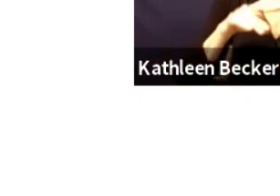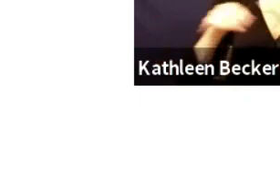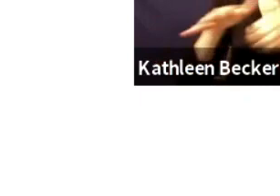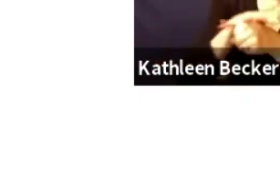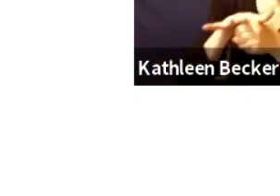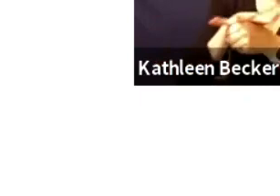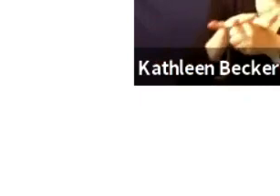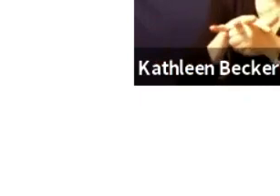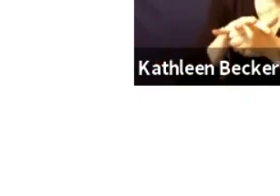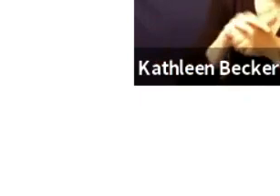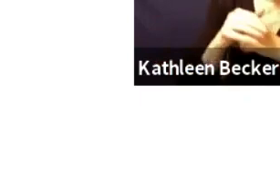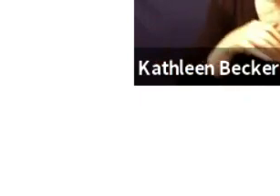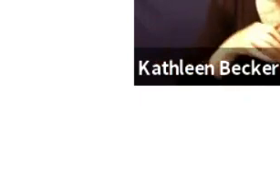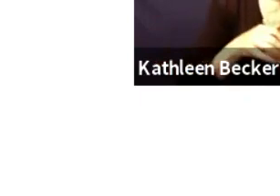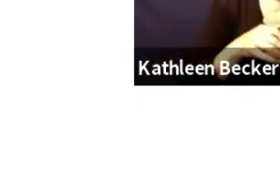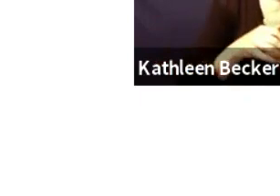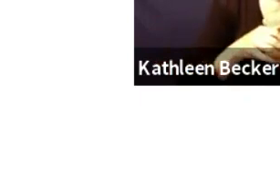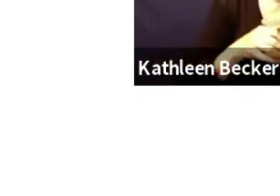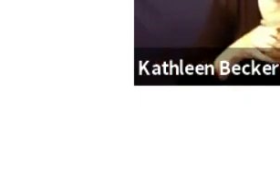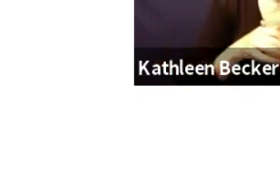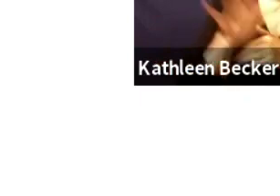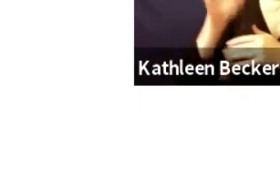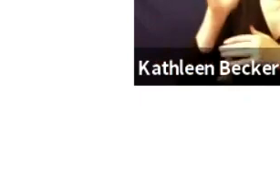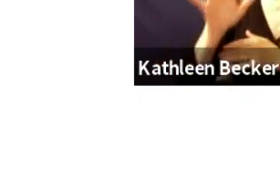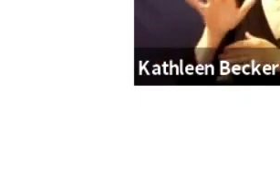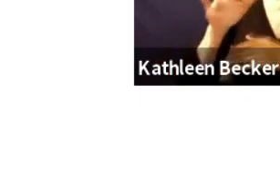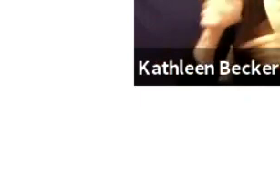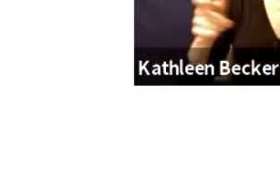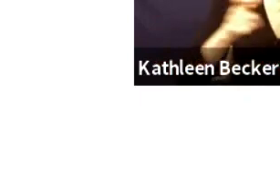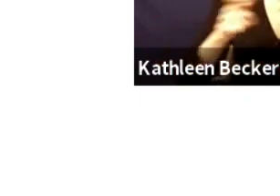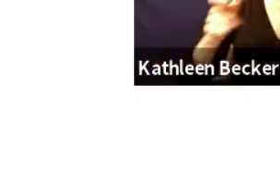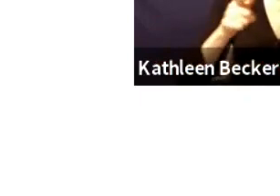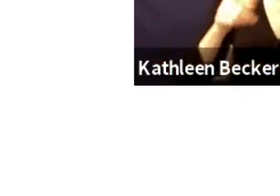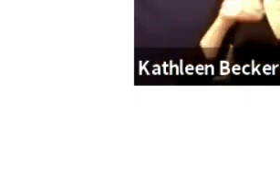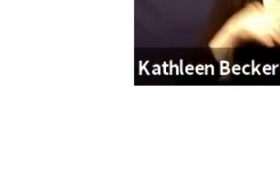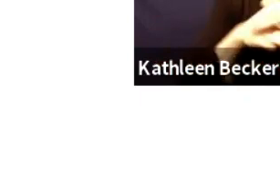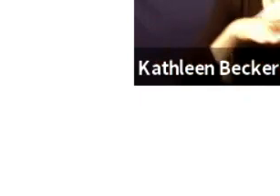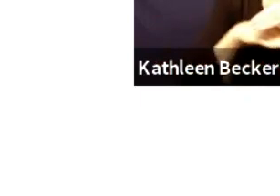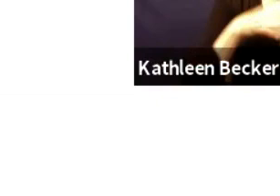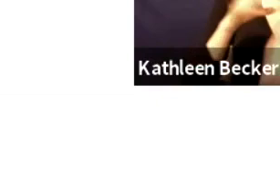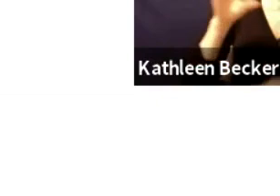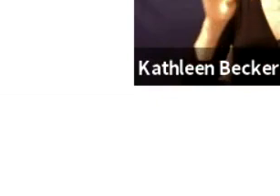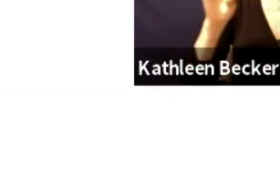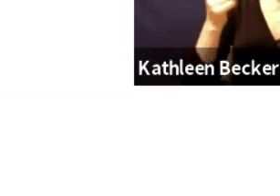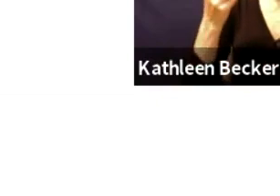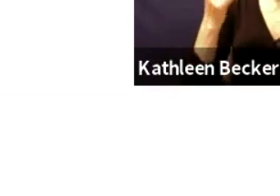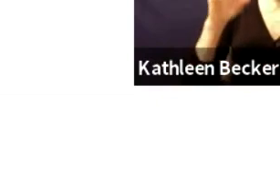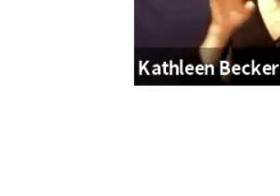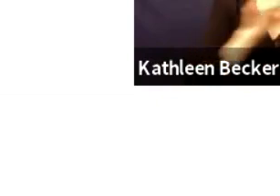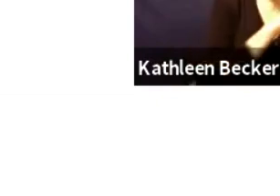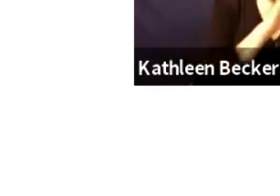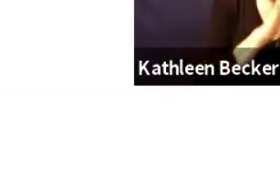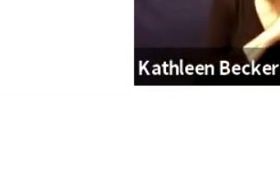section. So you want to click on Manage Accessibility Features.